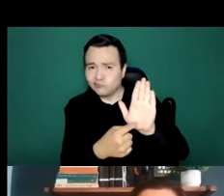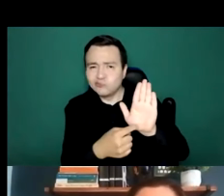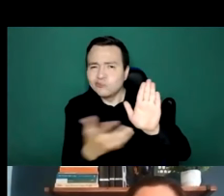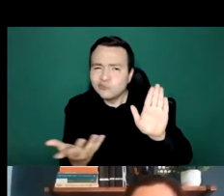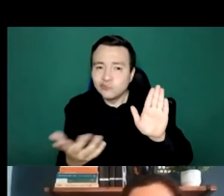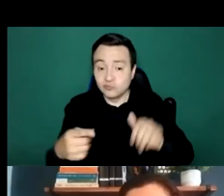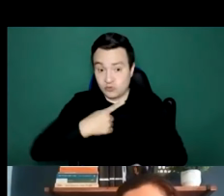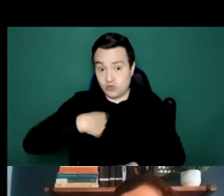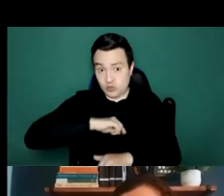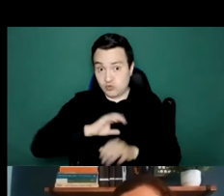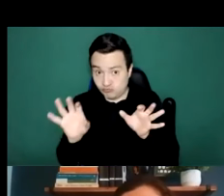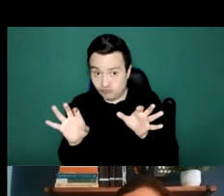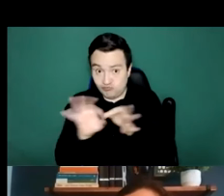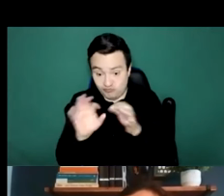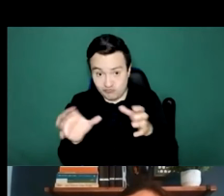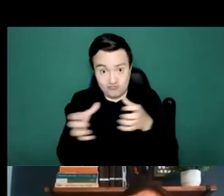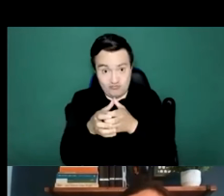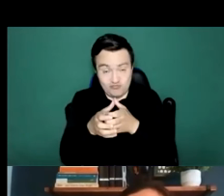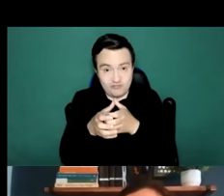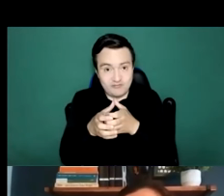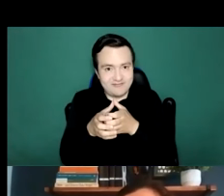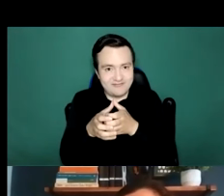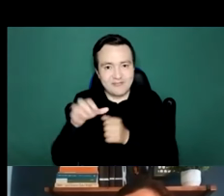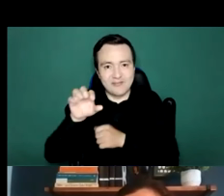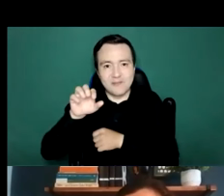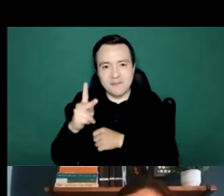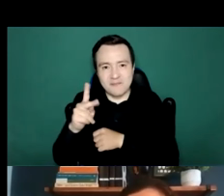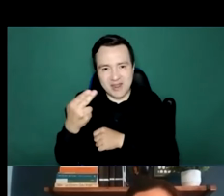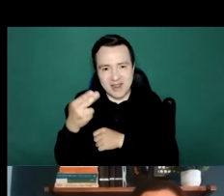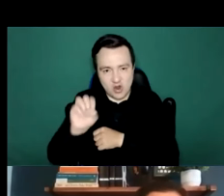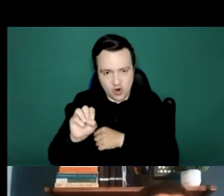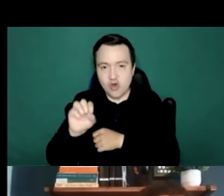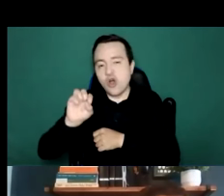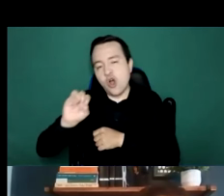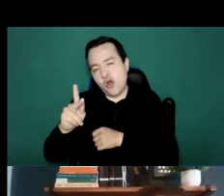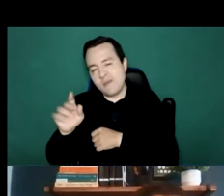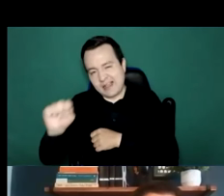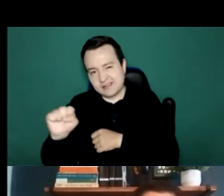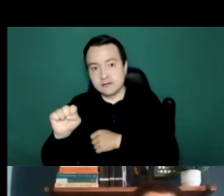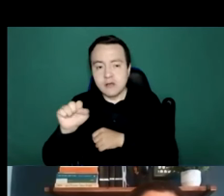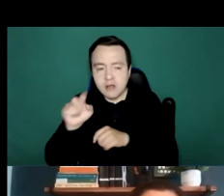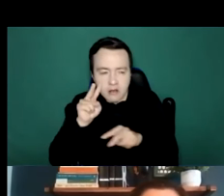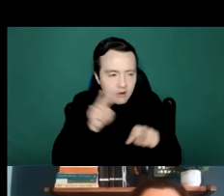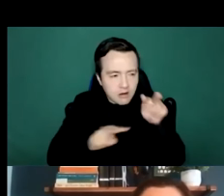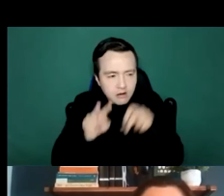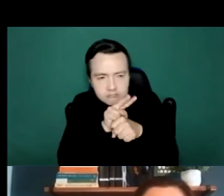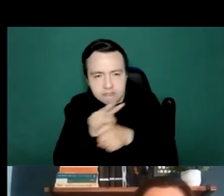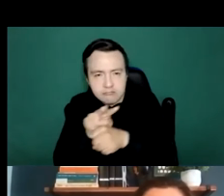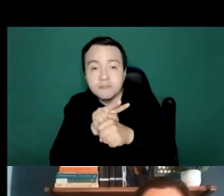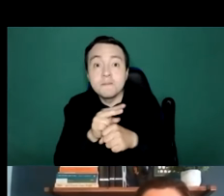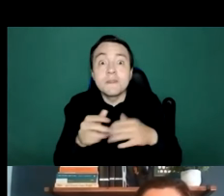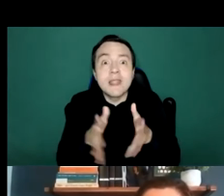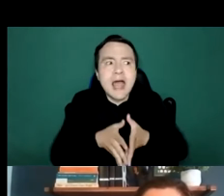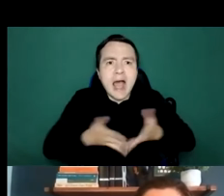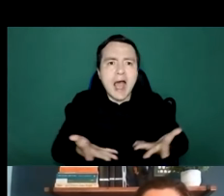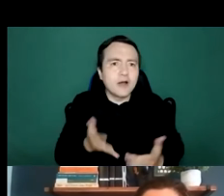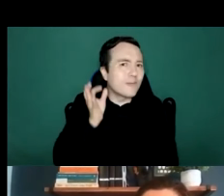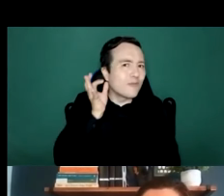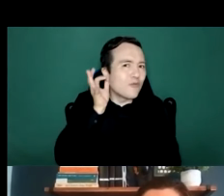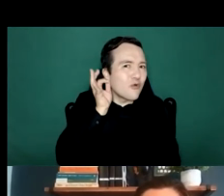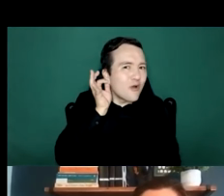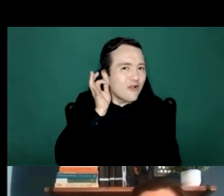barriers. And the best example for us are the studies that try to see what the situation of women is